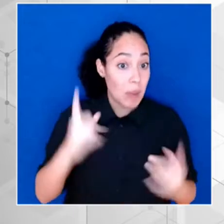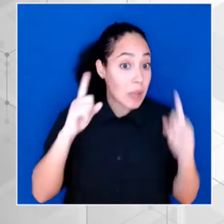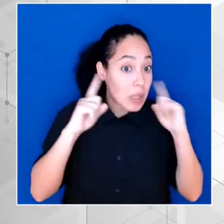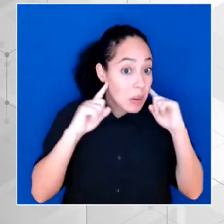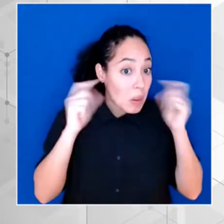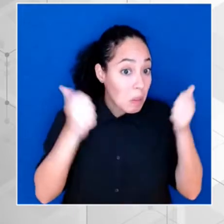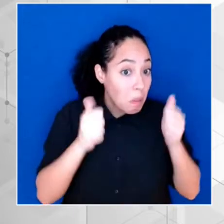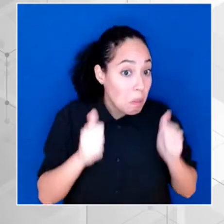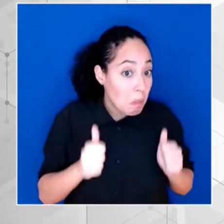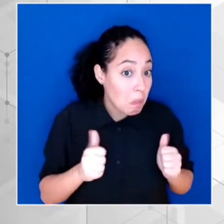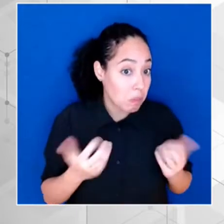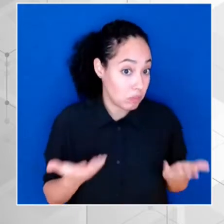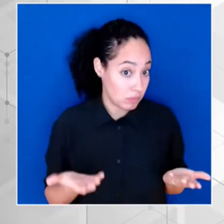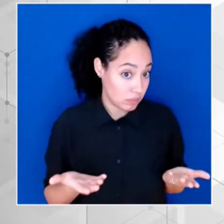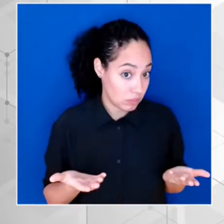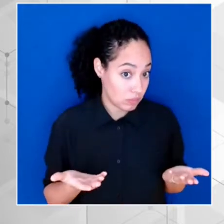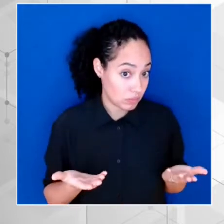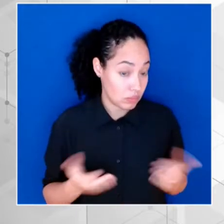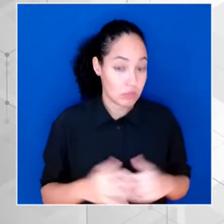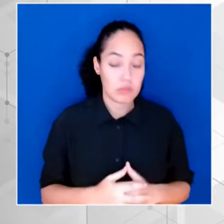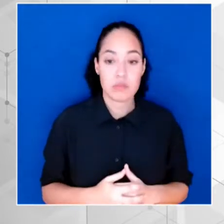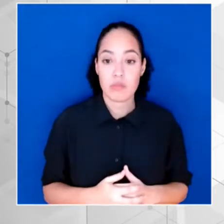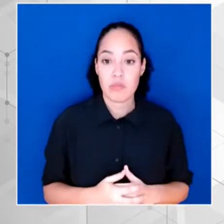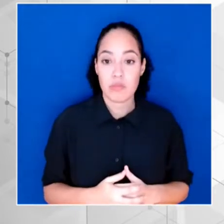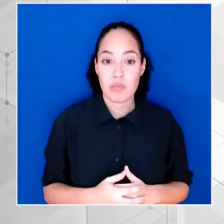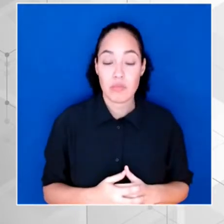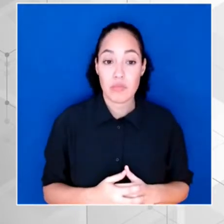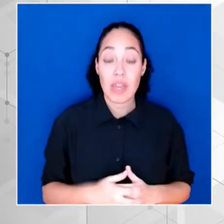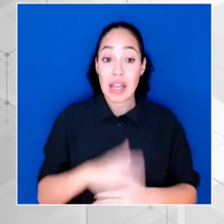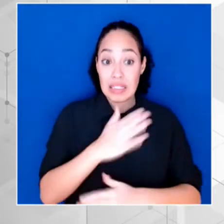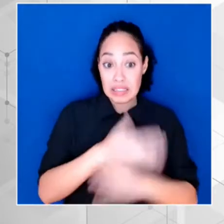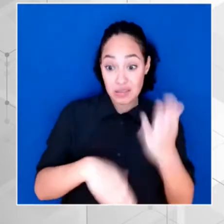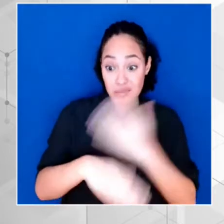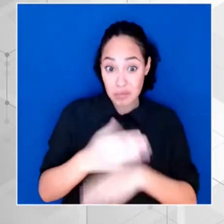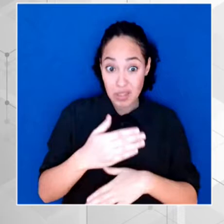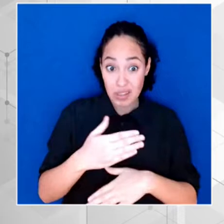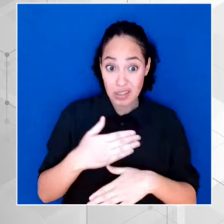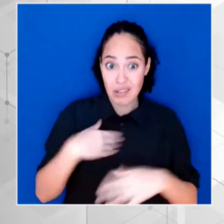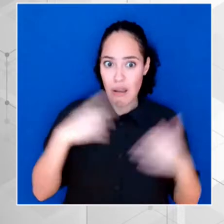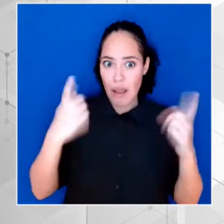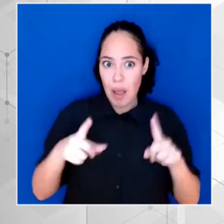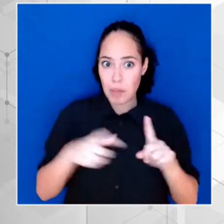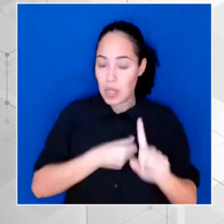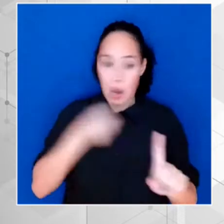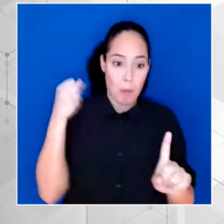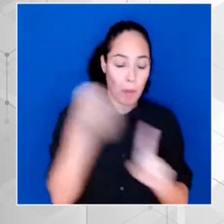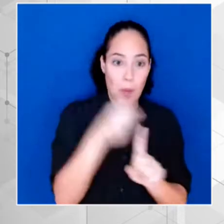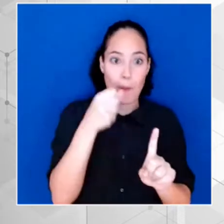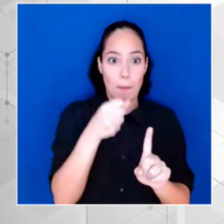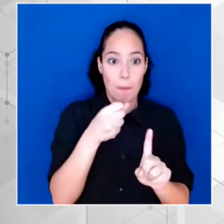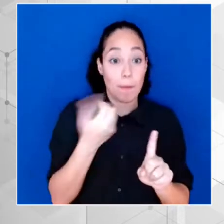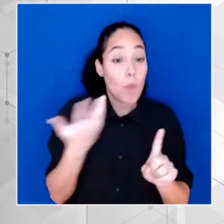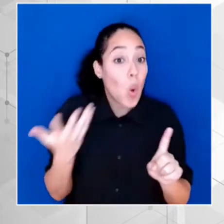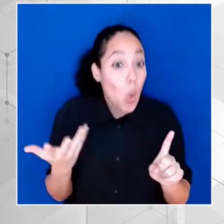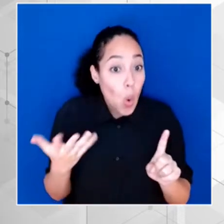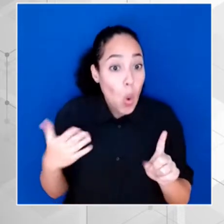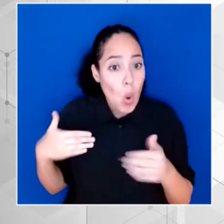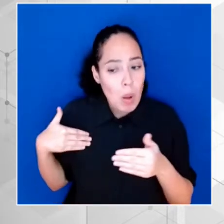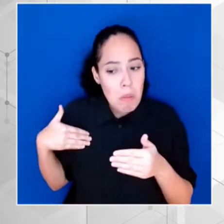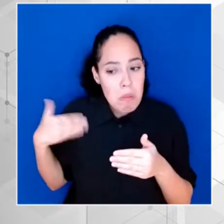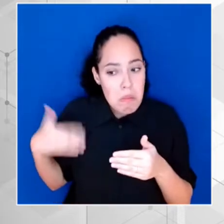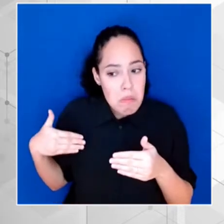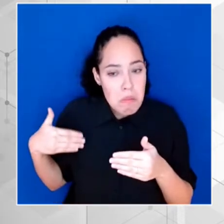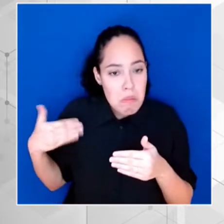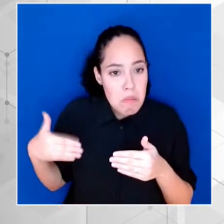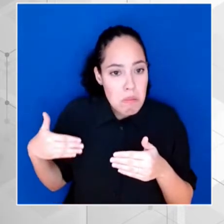Disability can also be acquired gradually or suddenly. So it could be due to an accident, an injury, or maybe a sudden